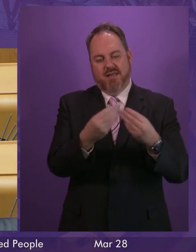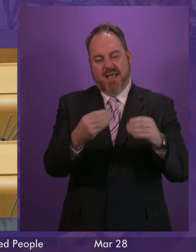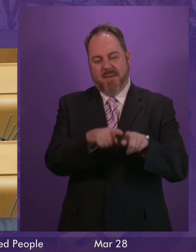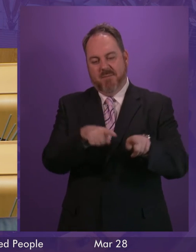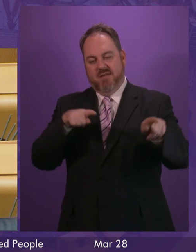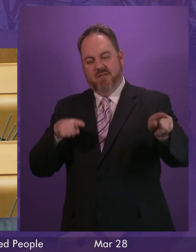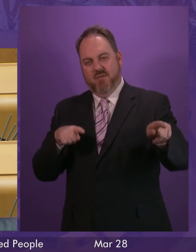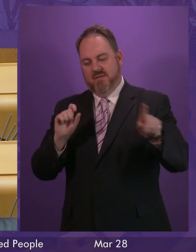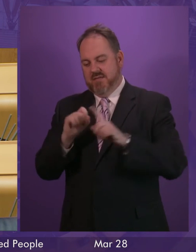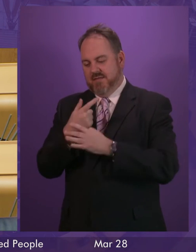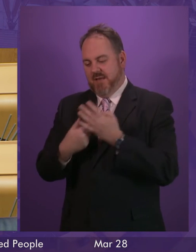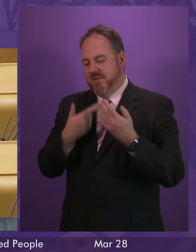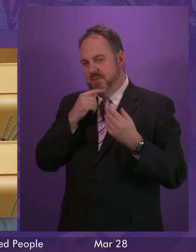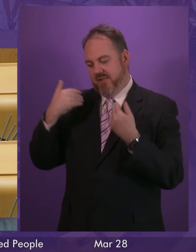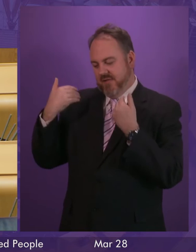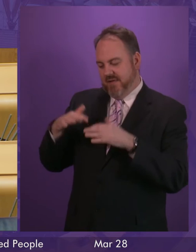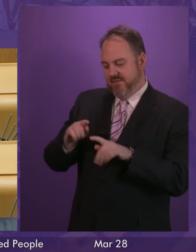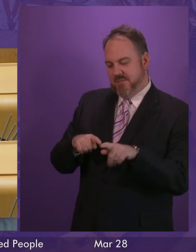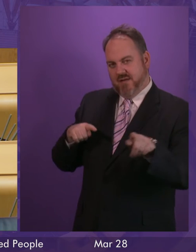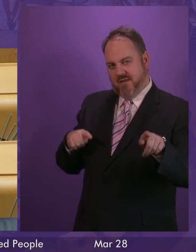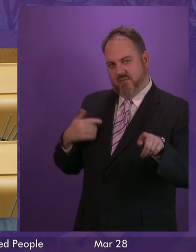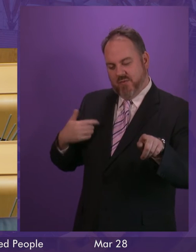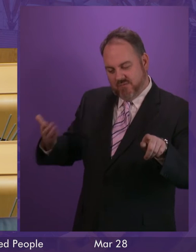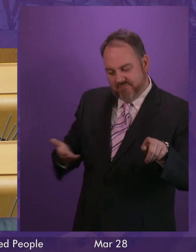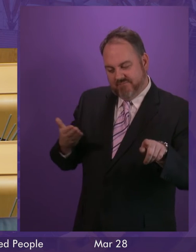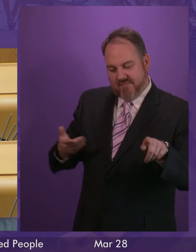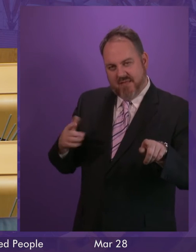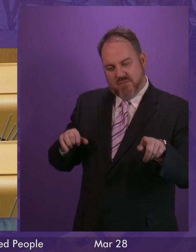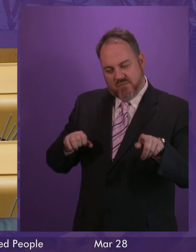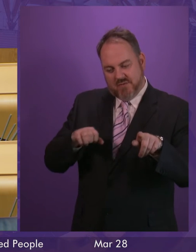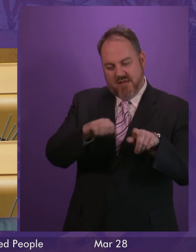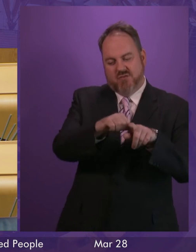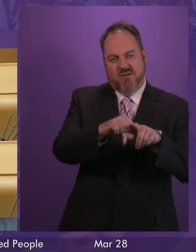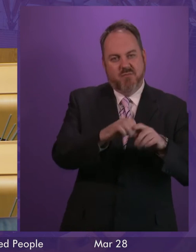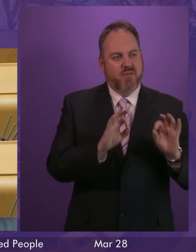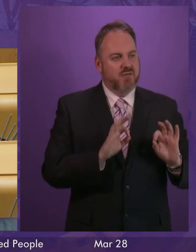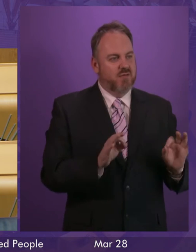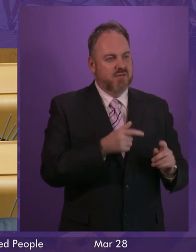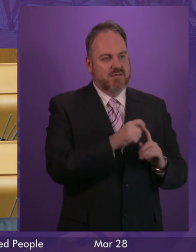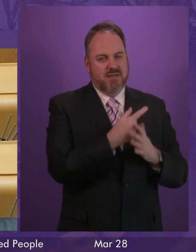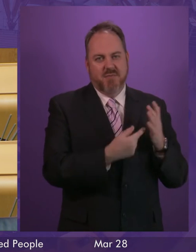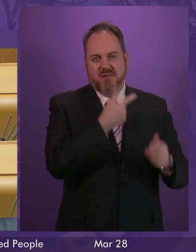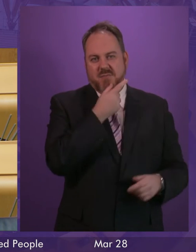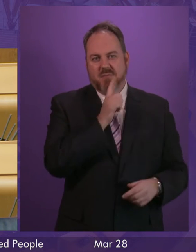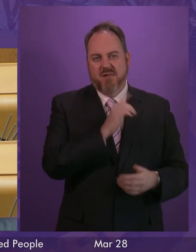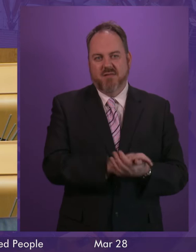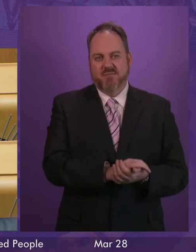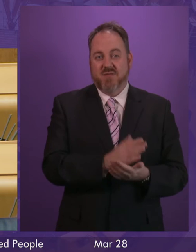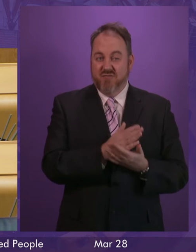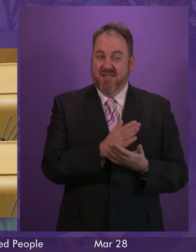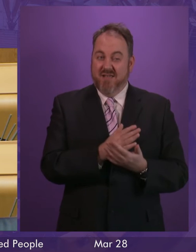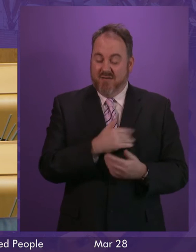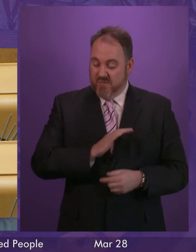rates for those who are disabled and those who are not I think is quite frankly something that